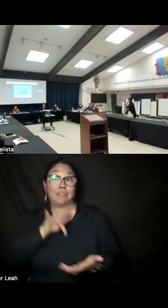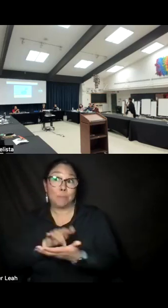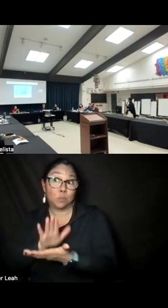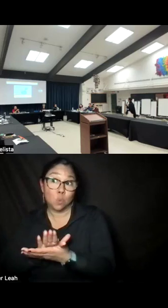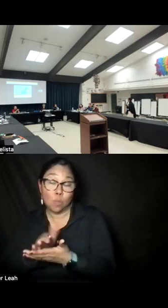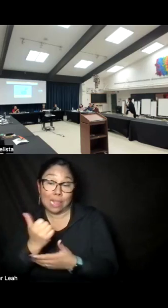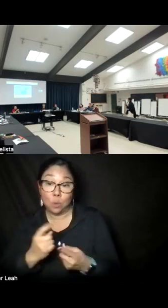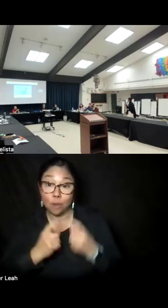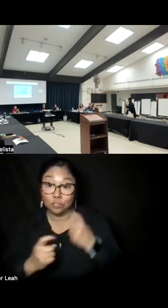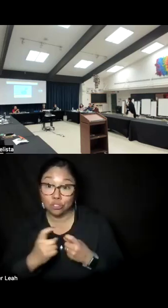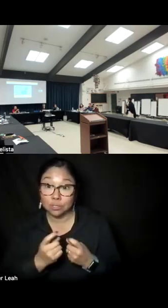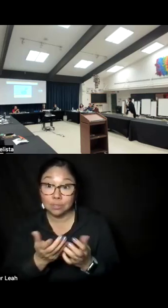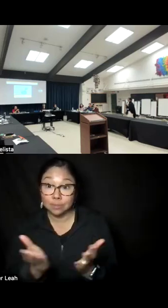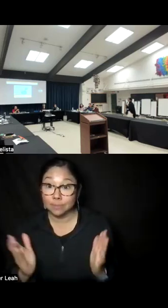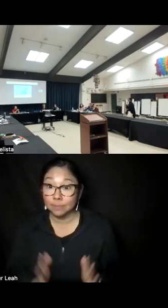questions?